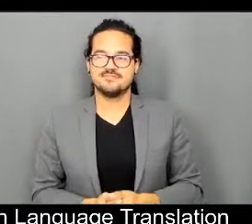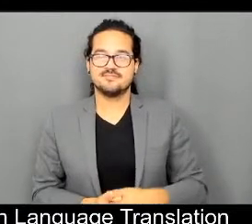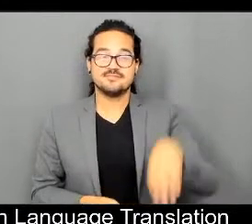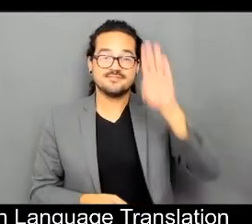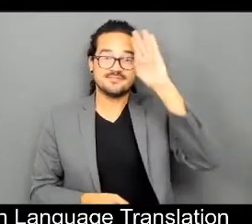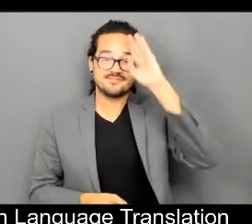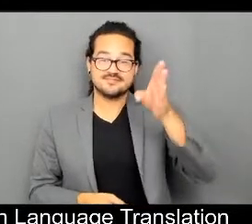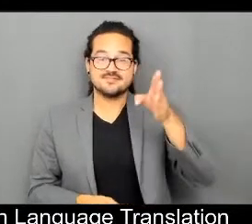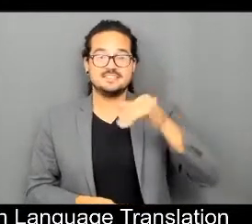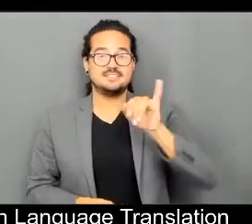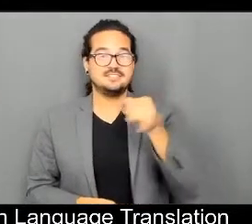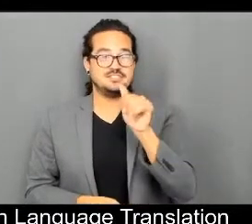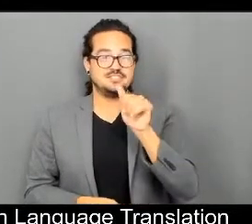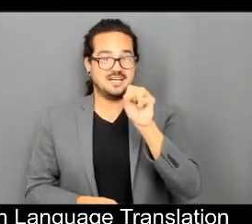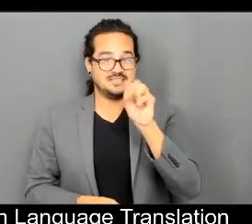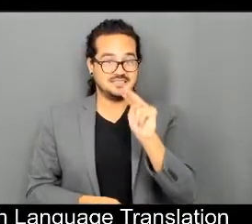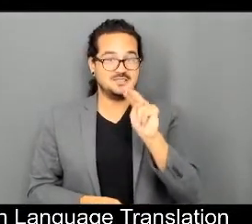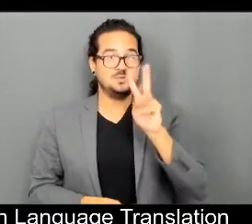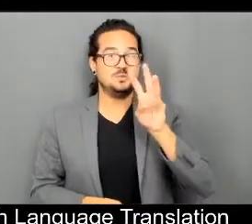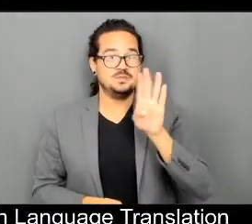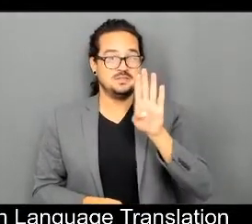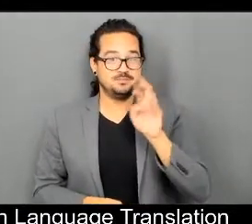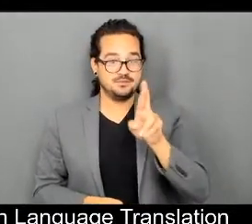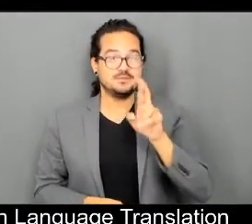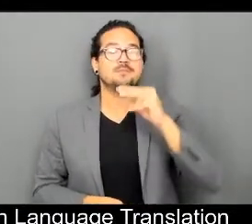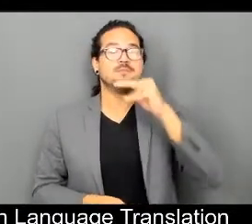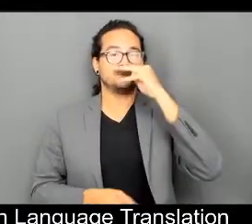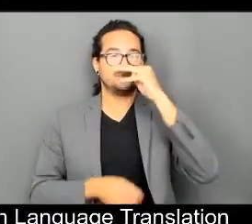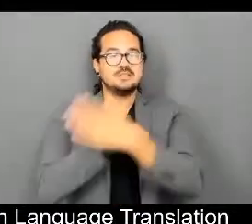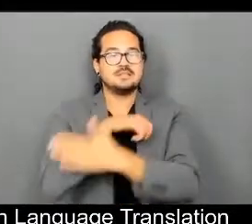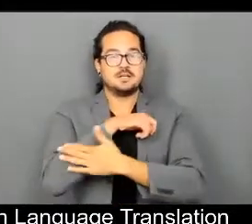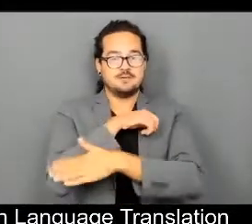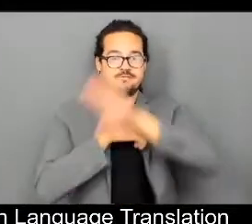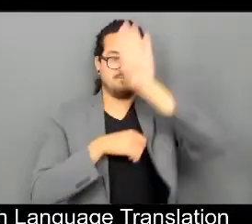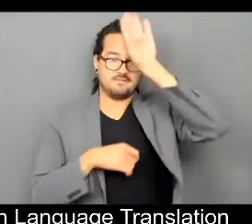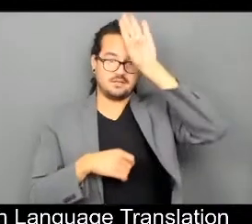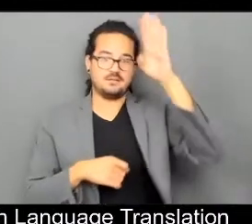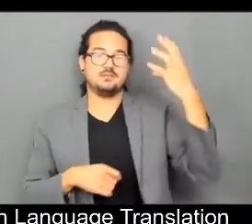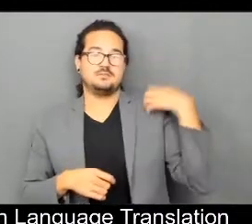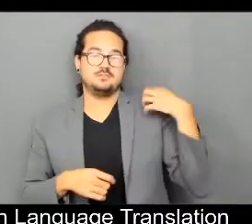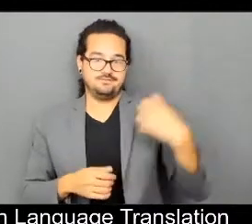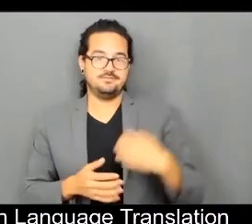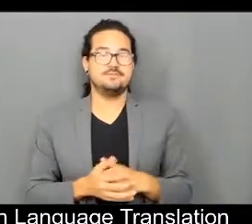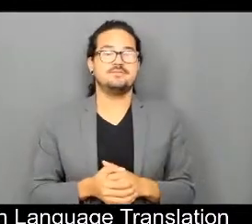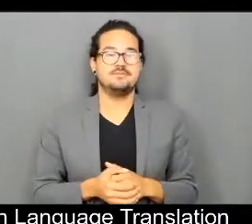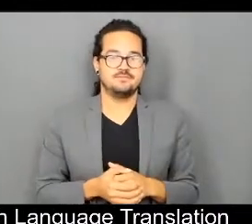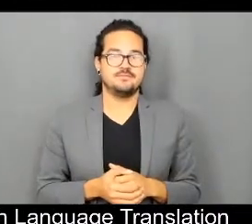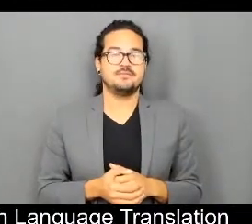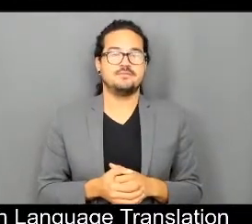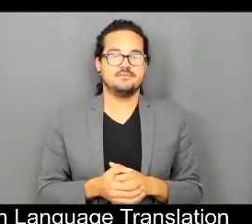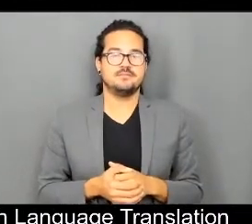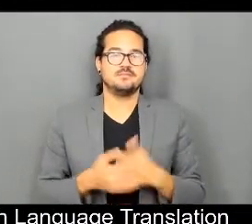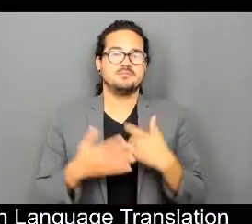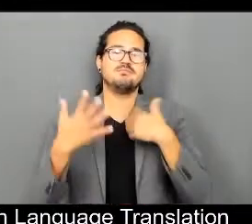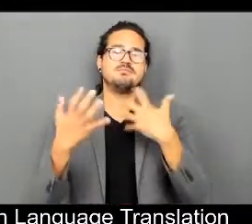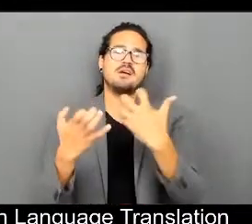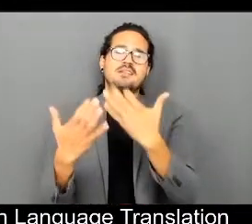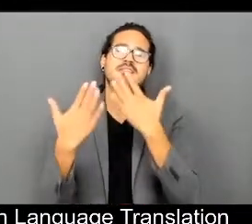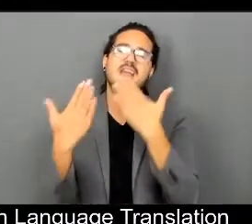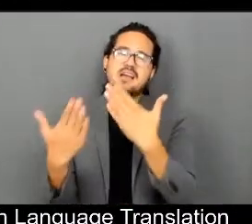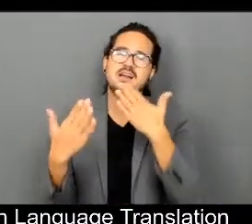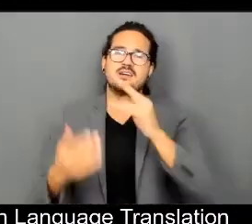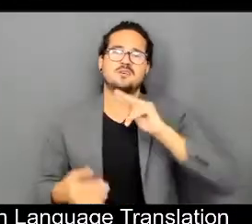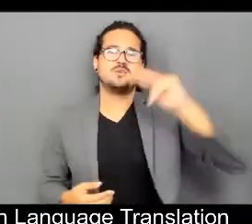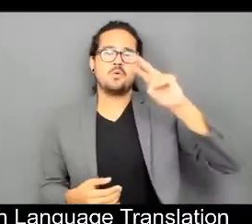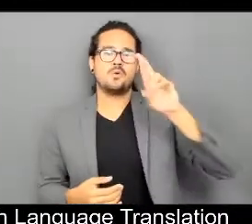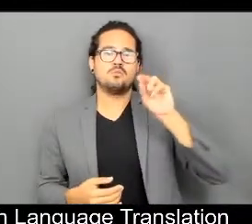Good morning, Jason Weber, Marin County Fire Chief. I want to start by thanking the Northern Rockies Team 2 for their work the last